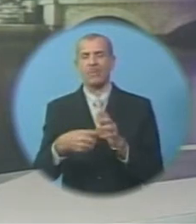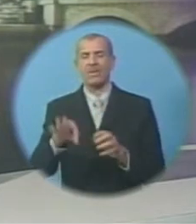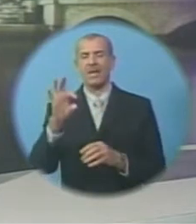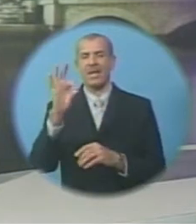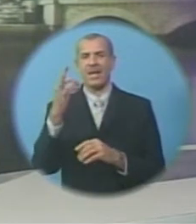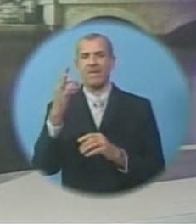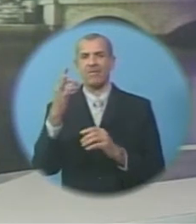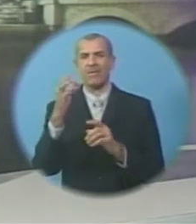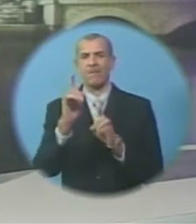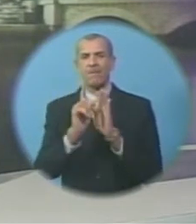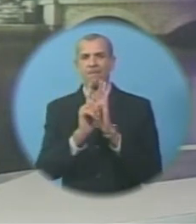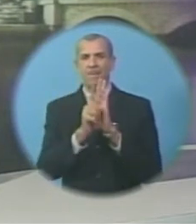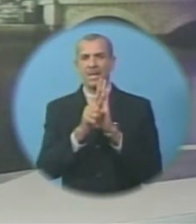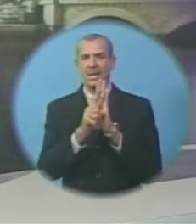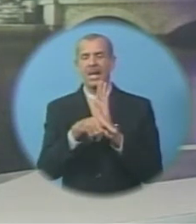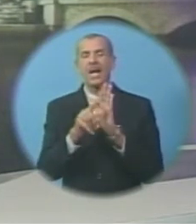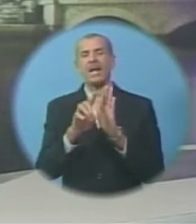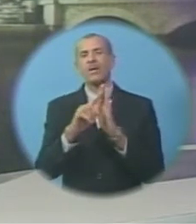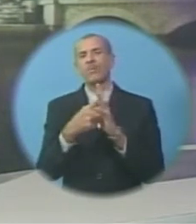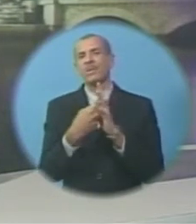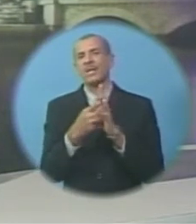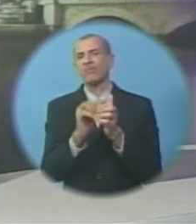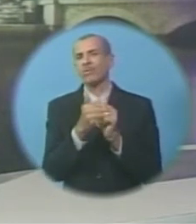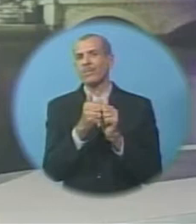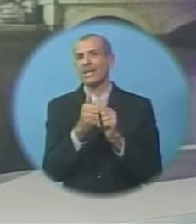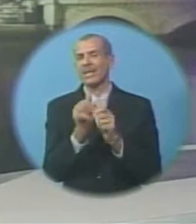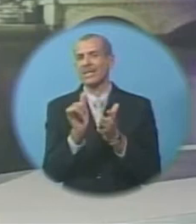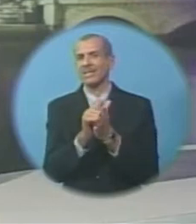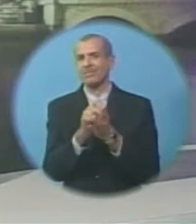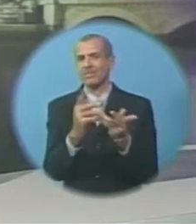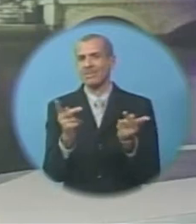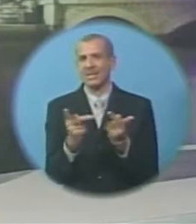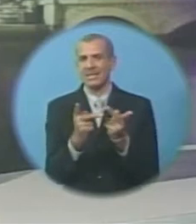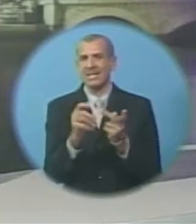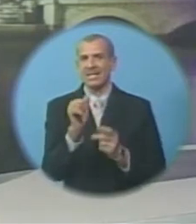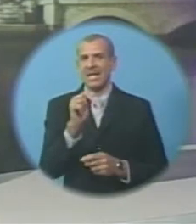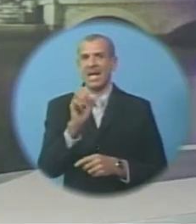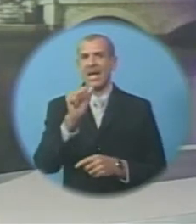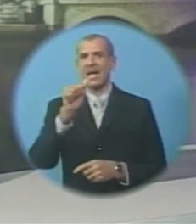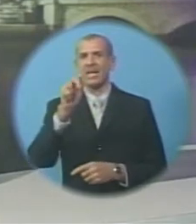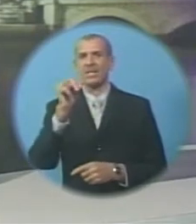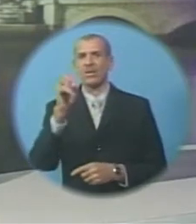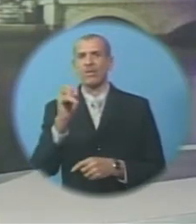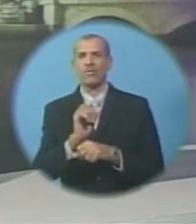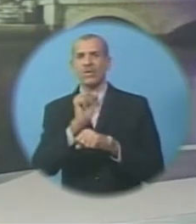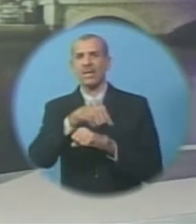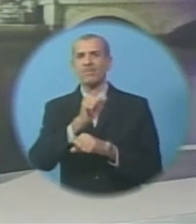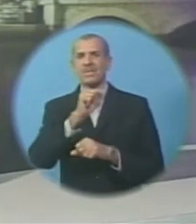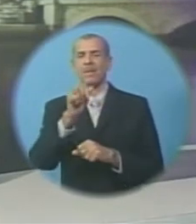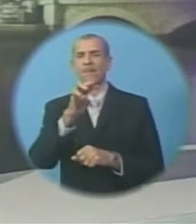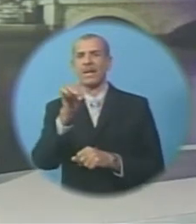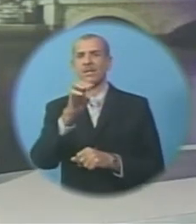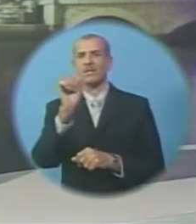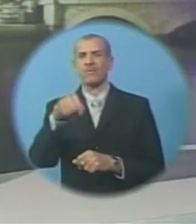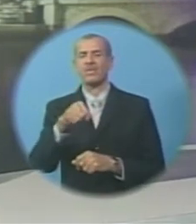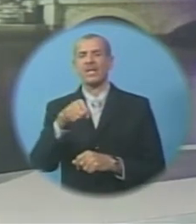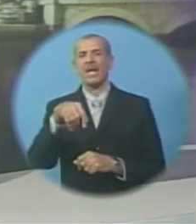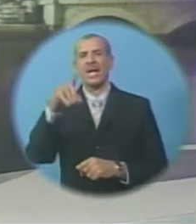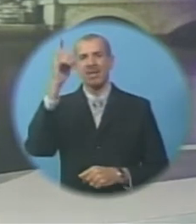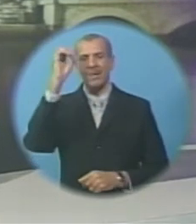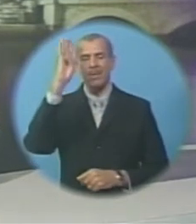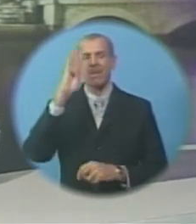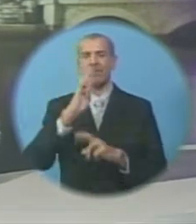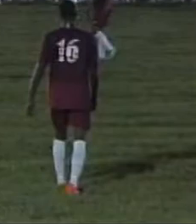minute. Meanwhile, in the opening game at that venue, St. Andrew defeated St. Michael South Central. CBC's Damien Best